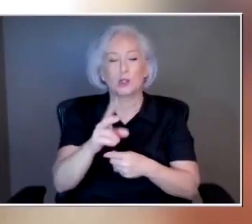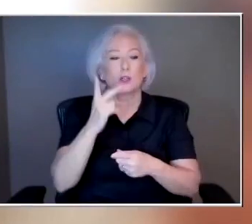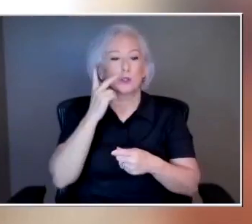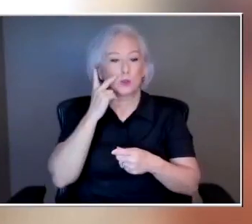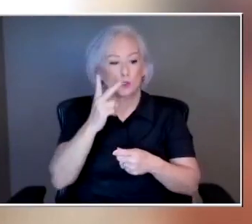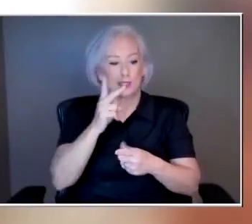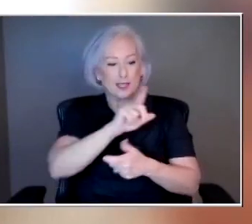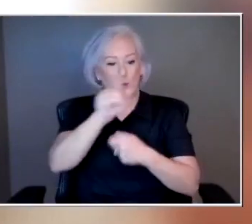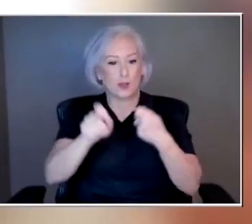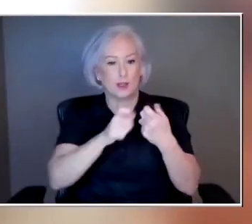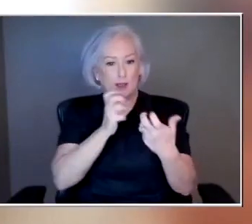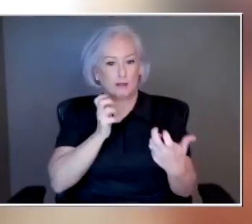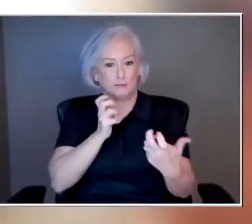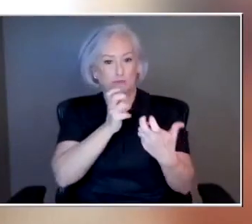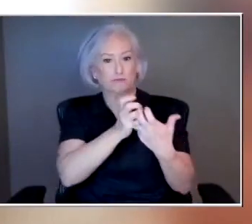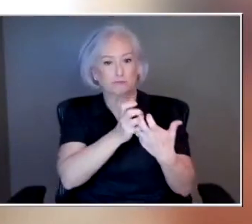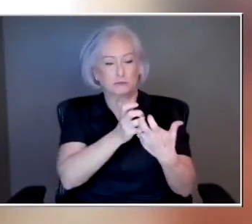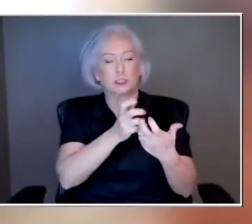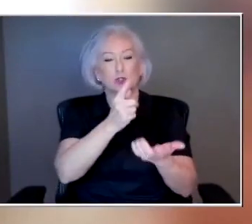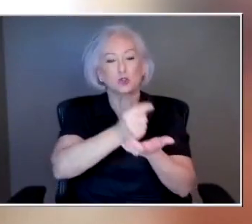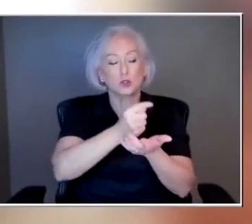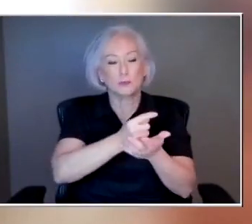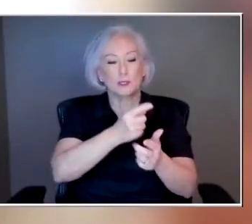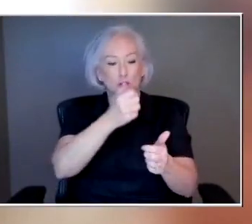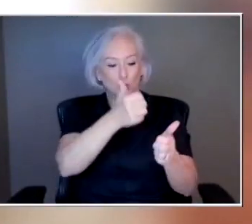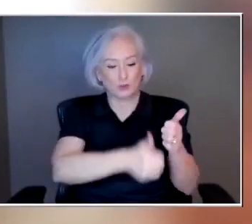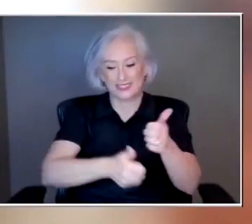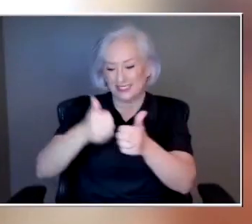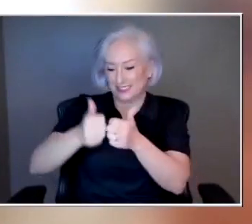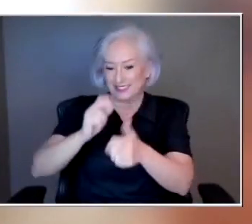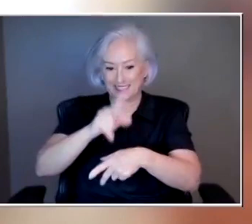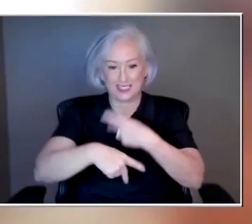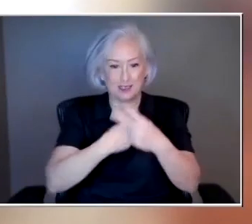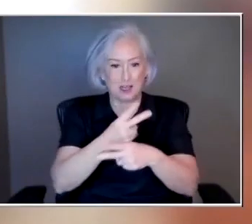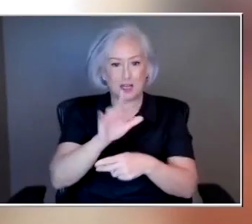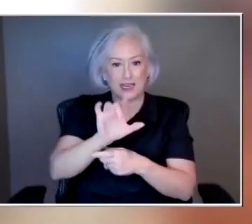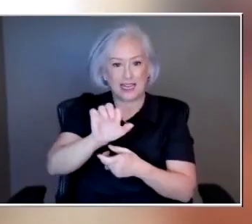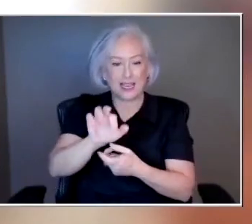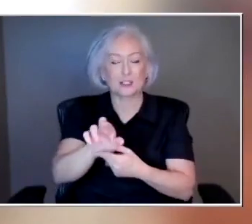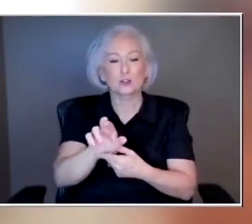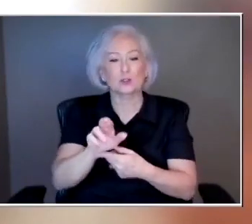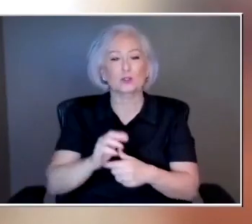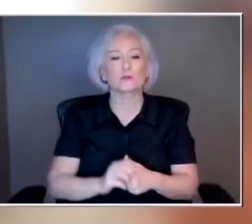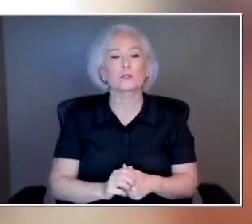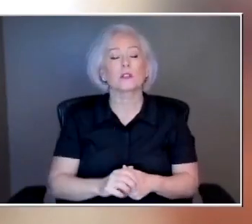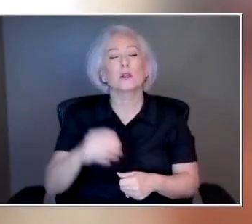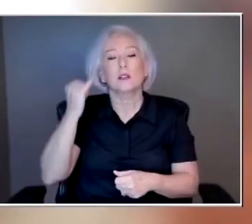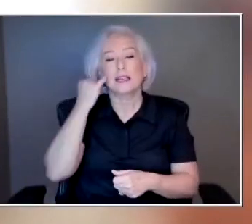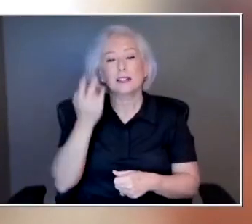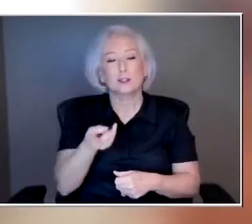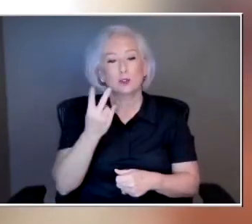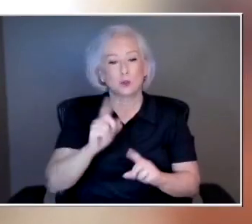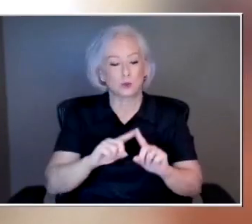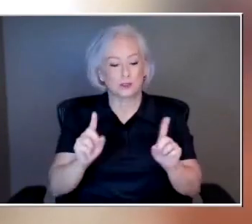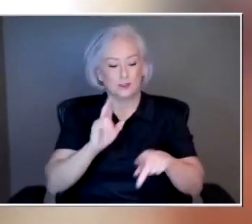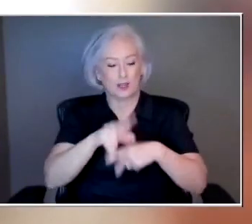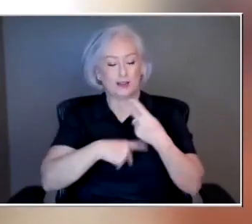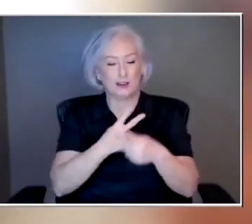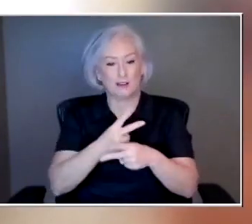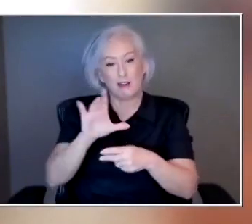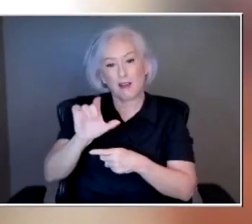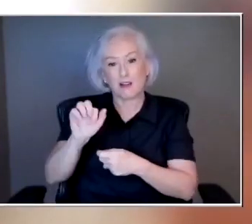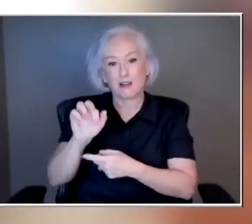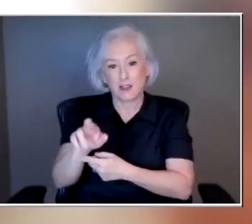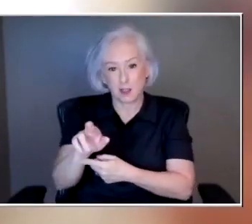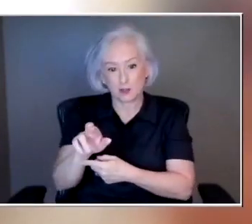treatment to the exact cancer that the patient has. And if there are 2 different phenotypes or 2 different types, then we come